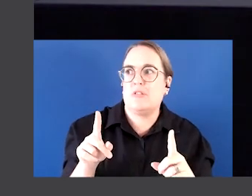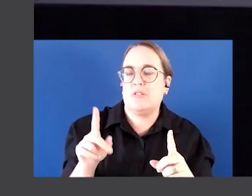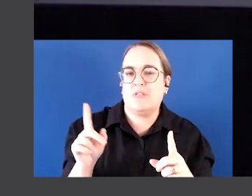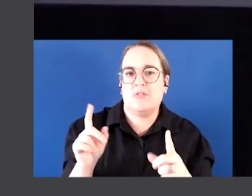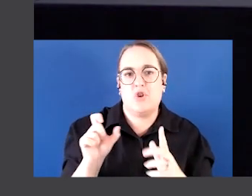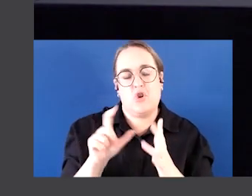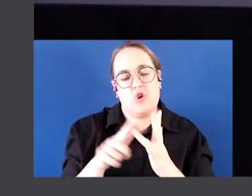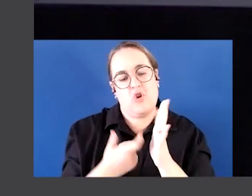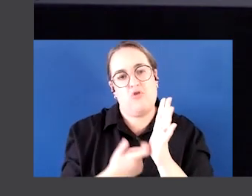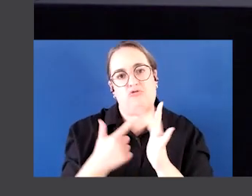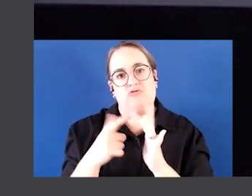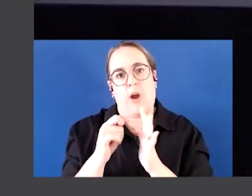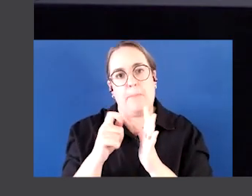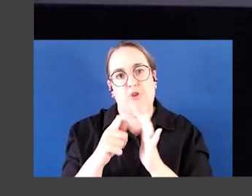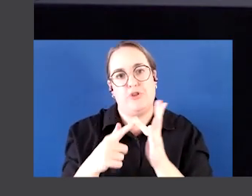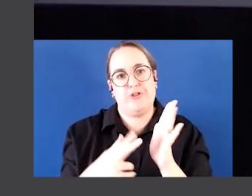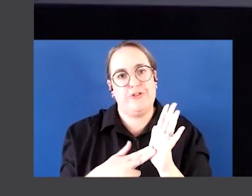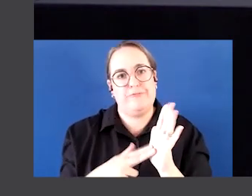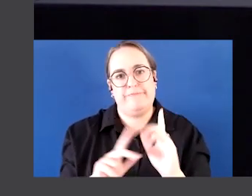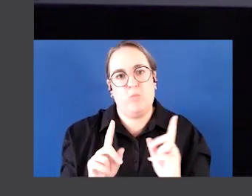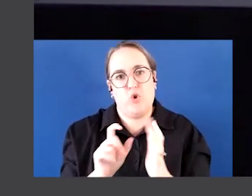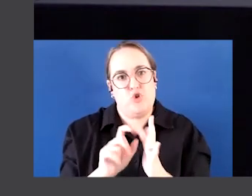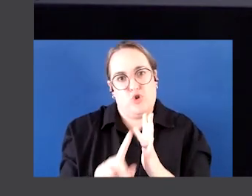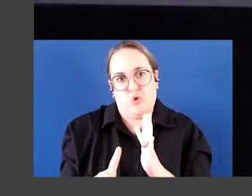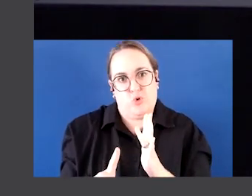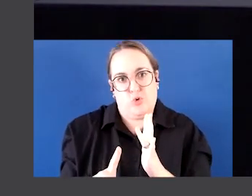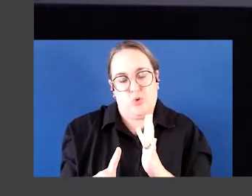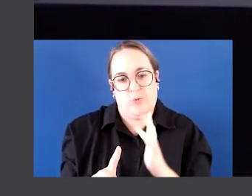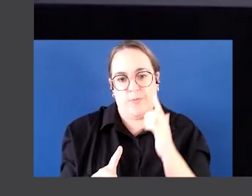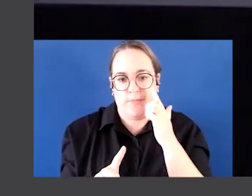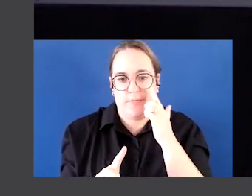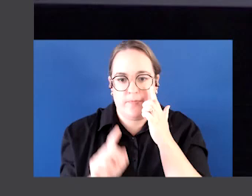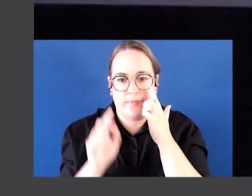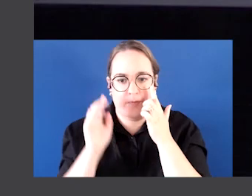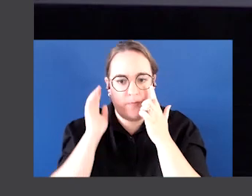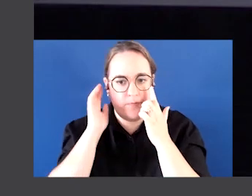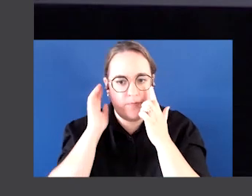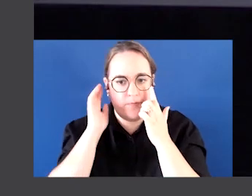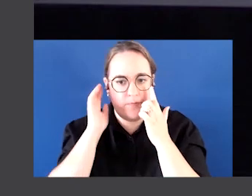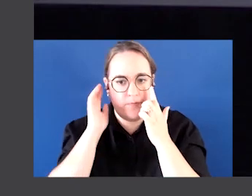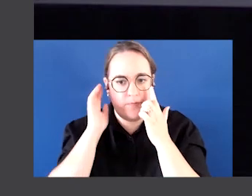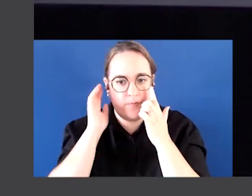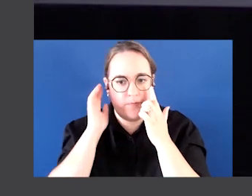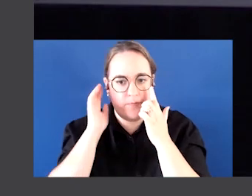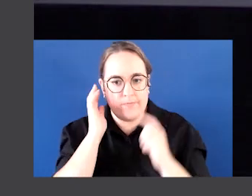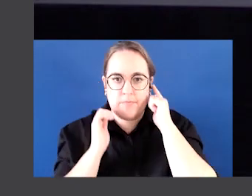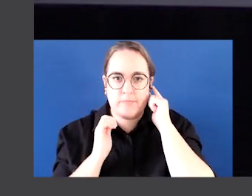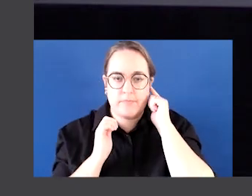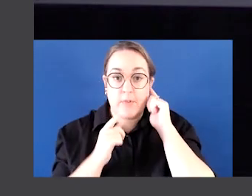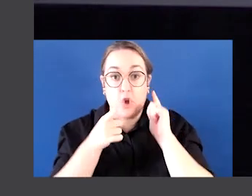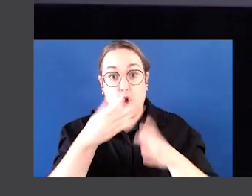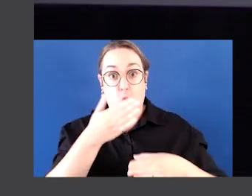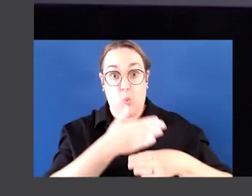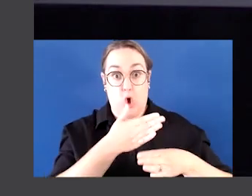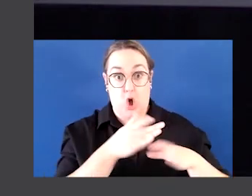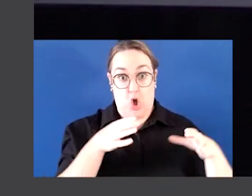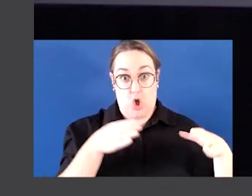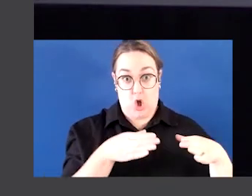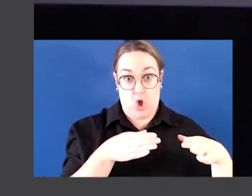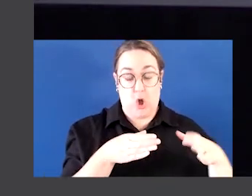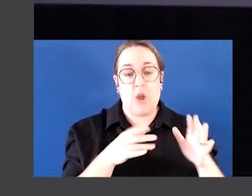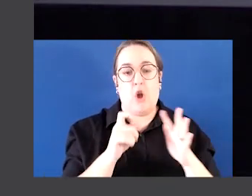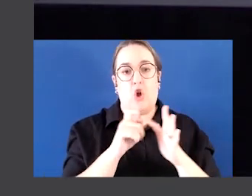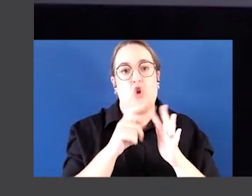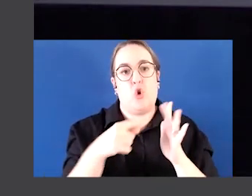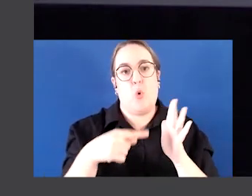corruption allegations and what happens to those? Sure. I would obviously, if I was an employee,